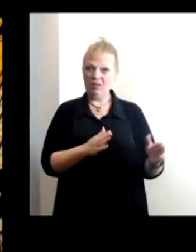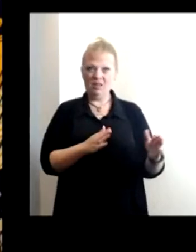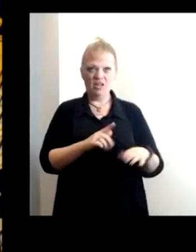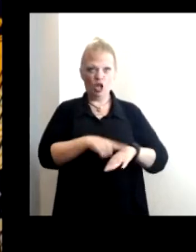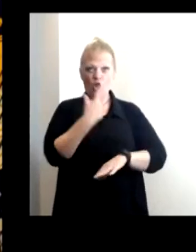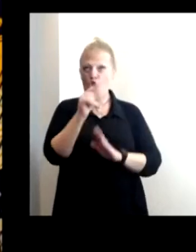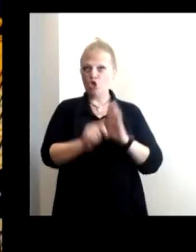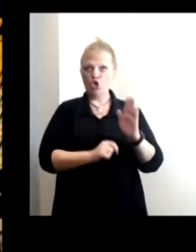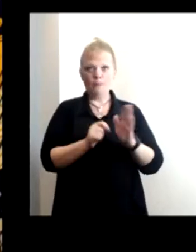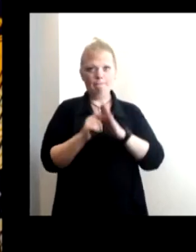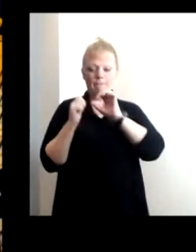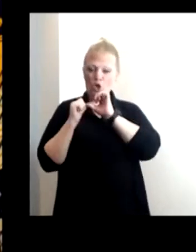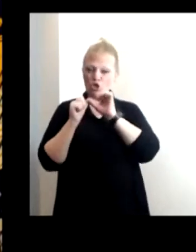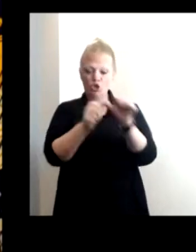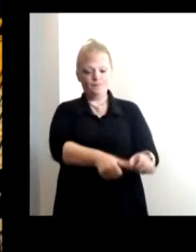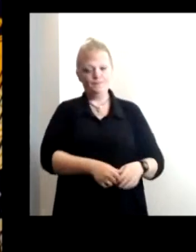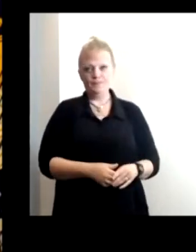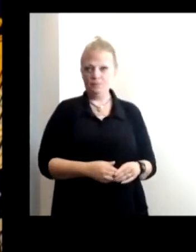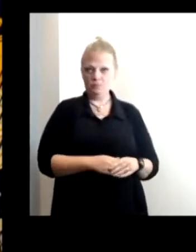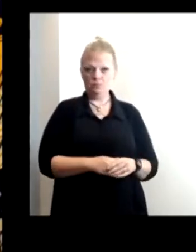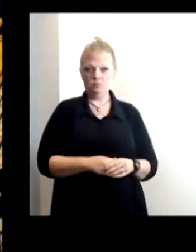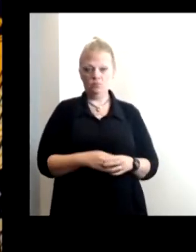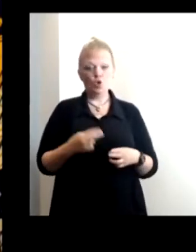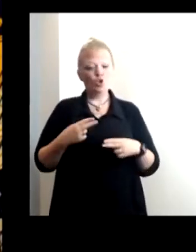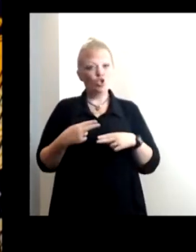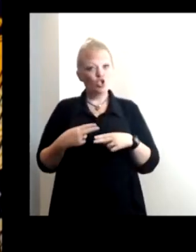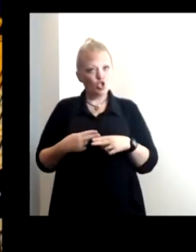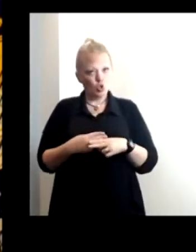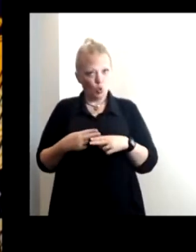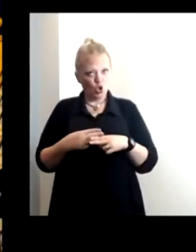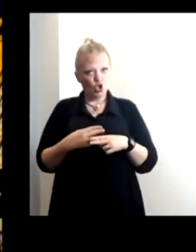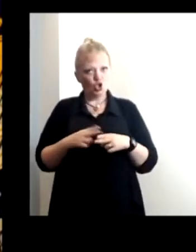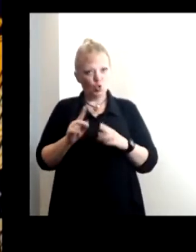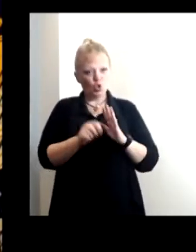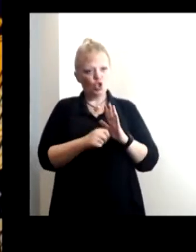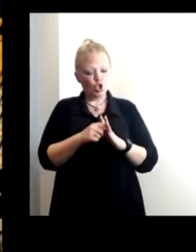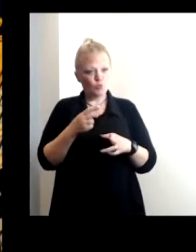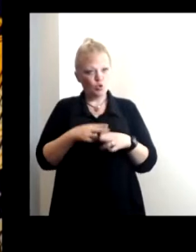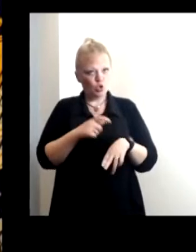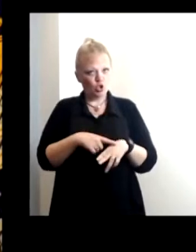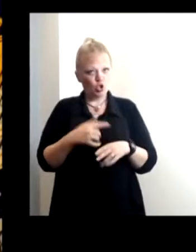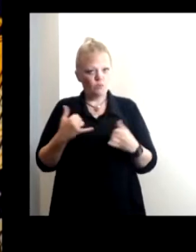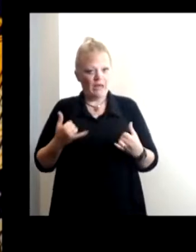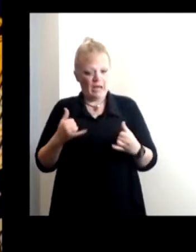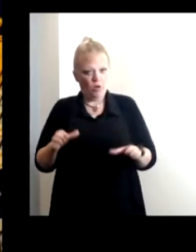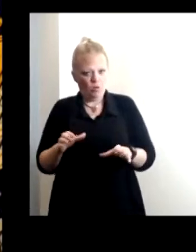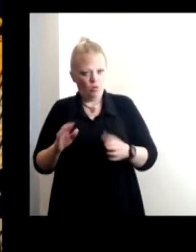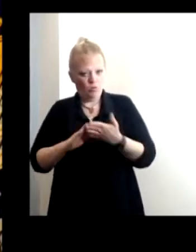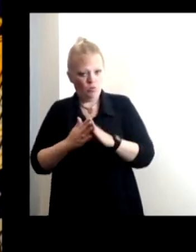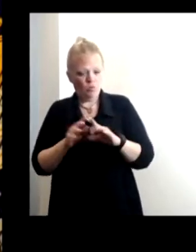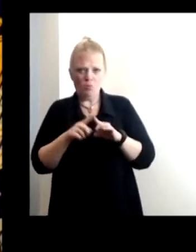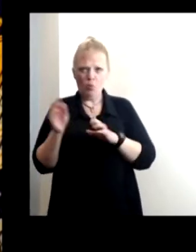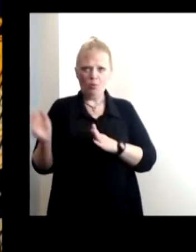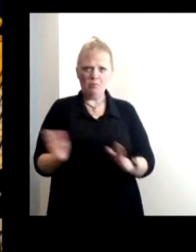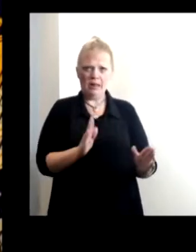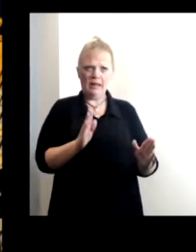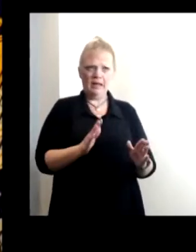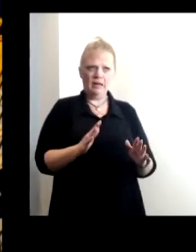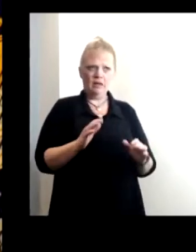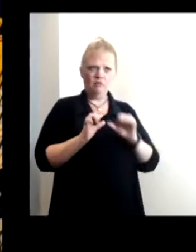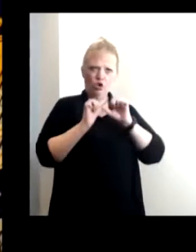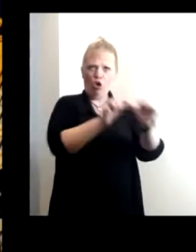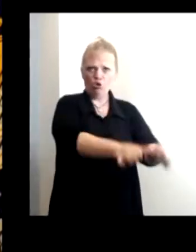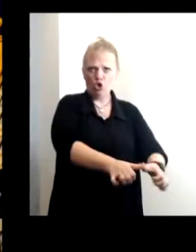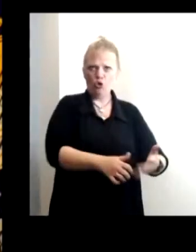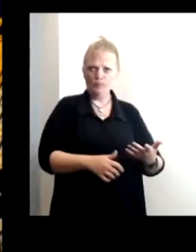long-term. We are taking short-term action to address COVID-19 in our community, but we're also planning long-term to ensure